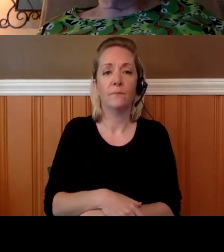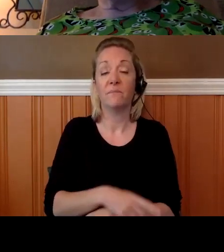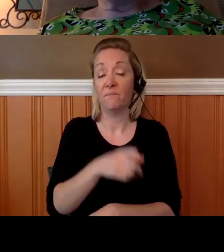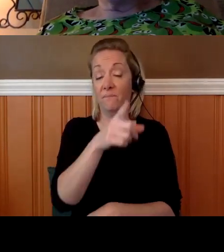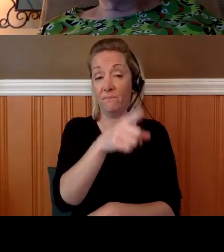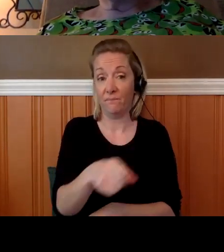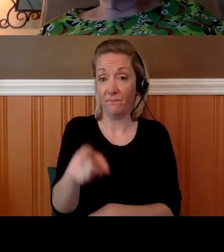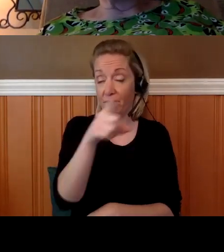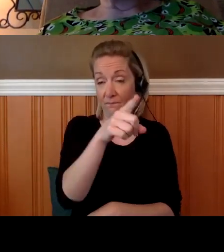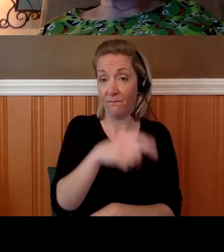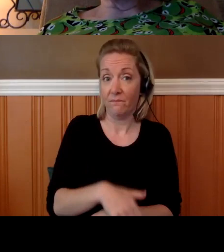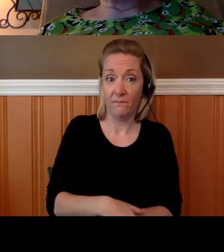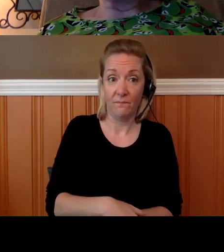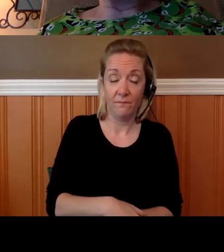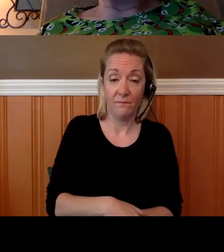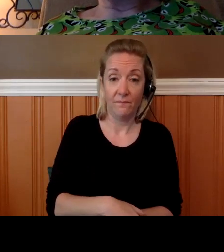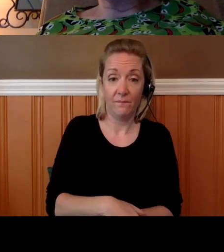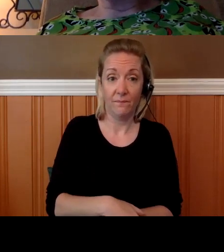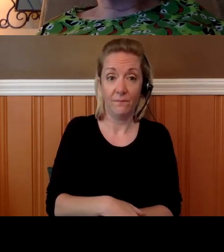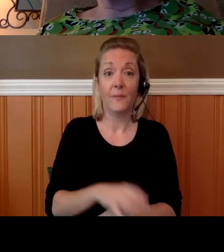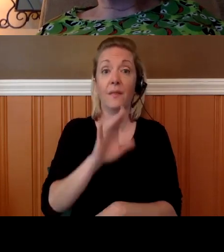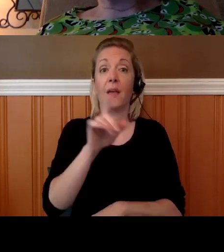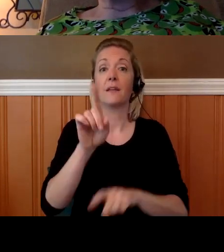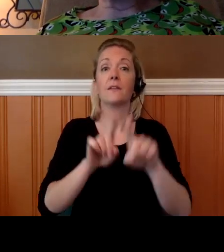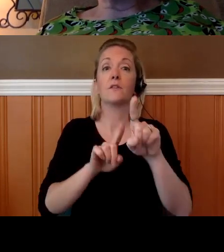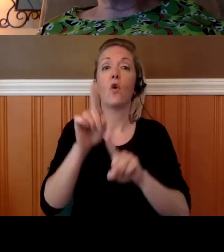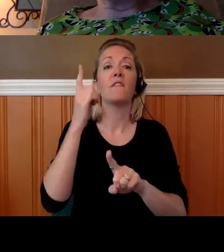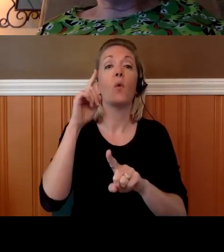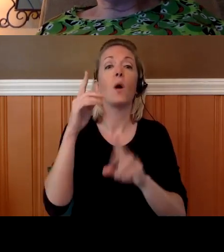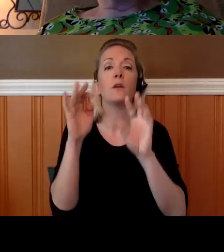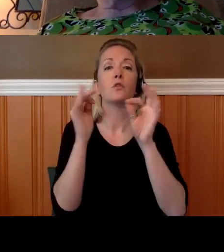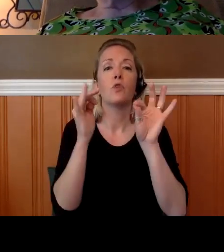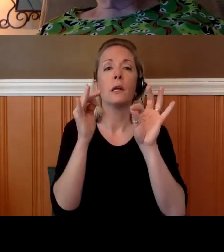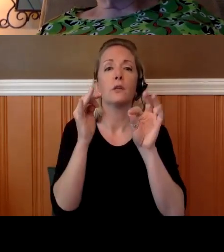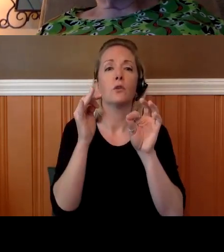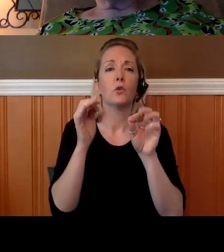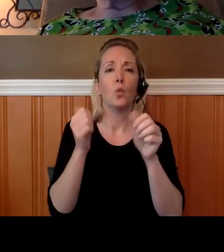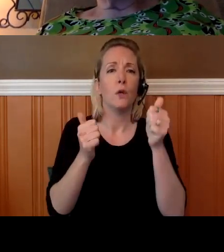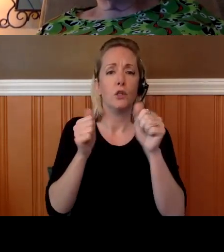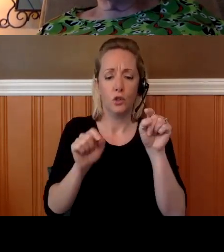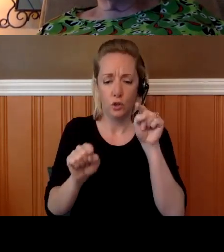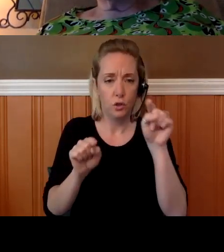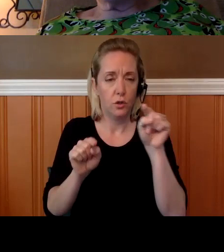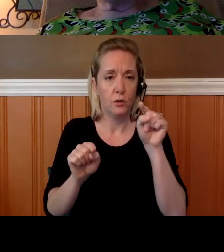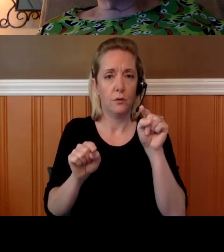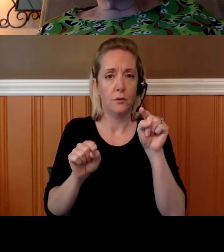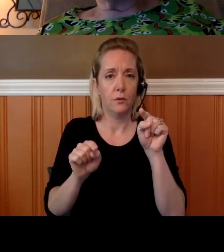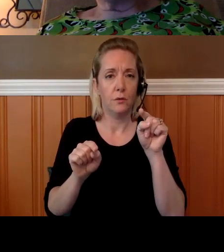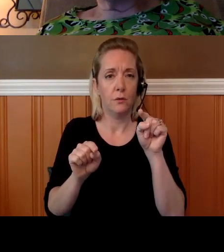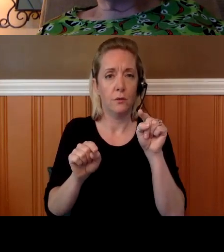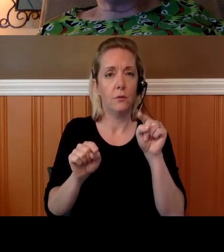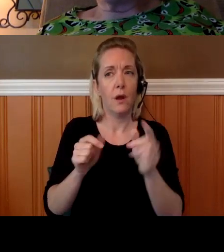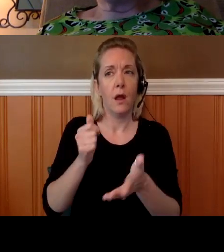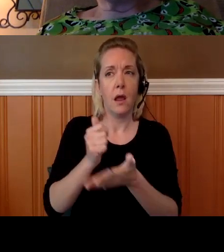And now we've got a distractor. Which one is Clifford? Is the child really looking at Clifford